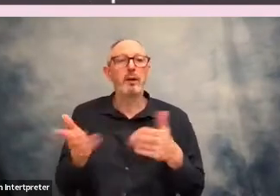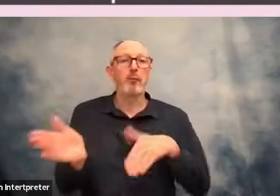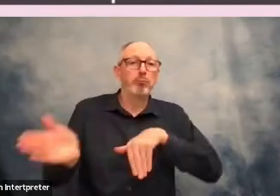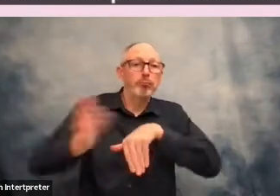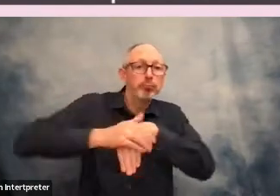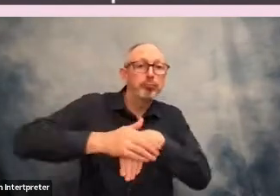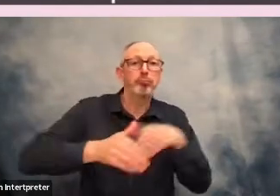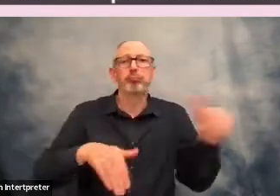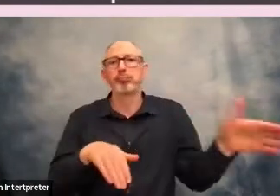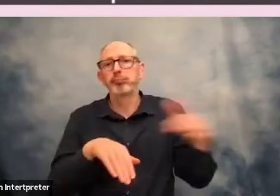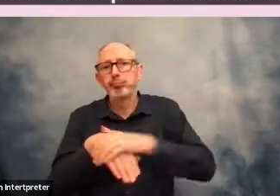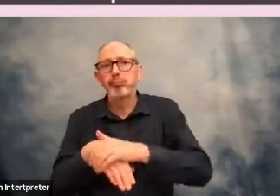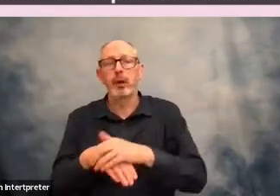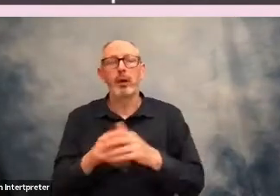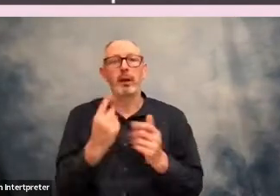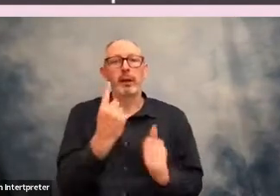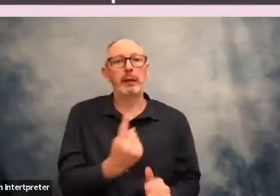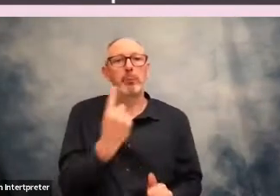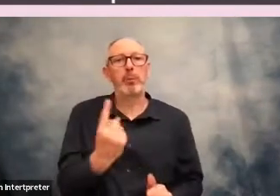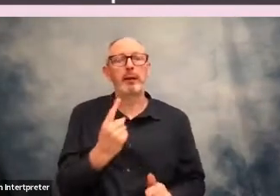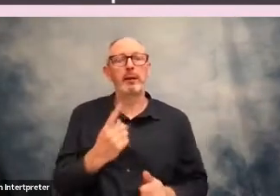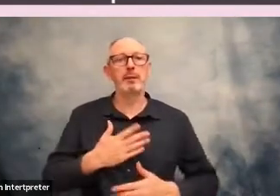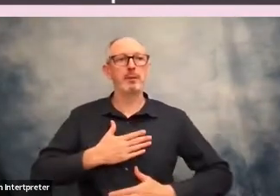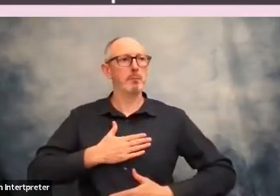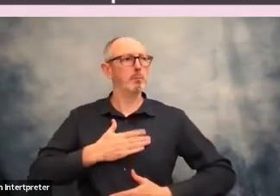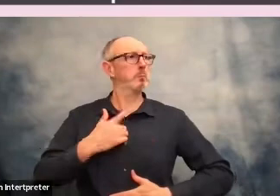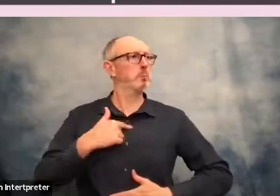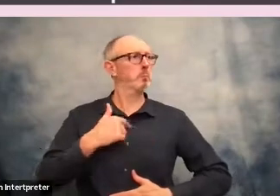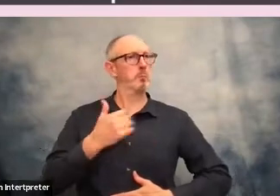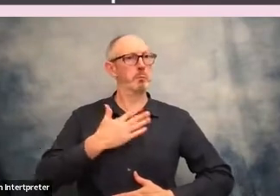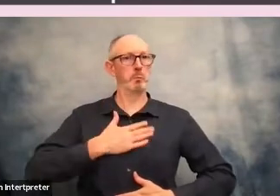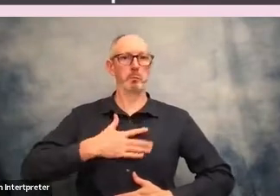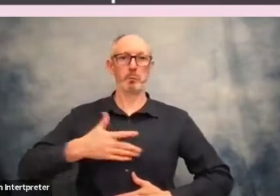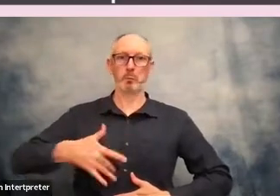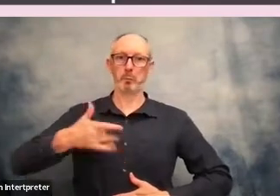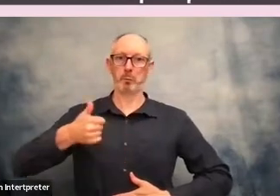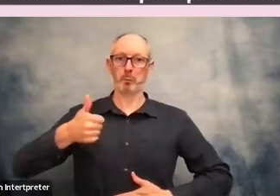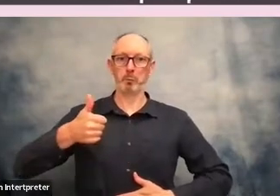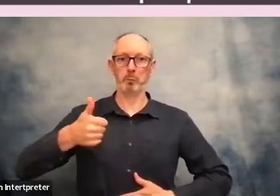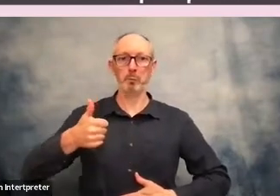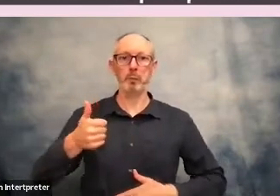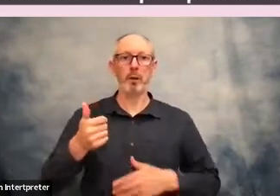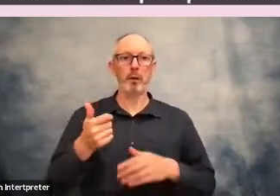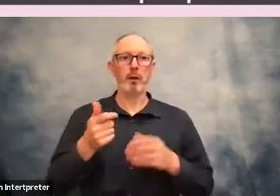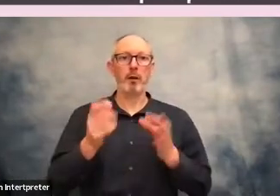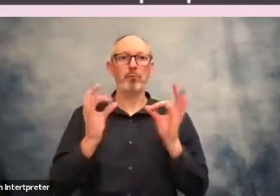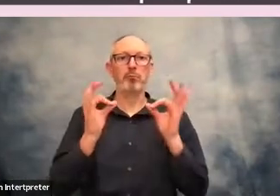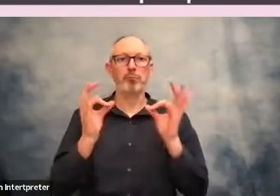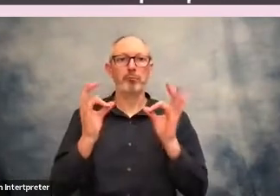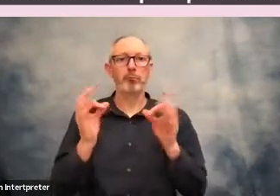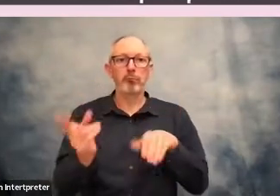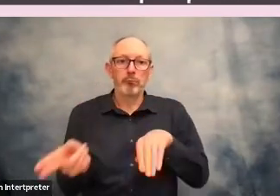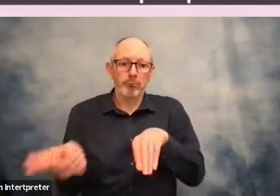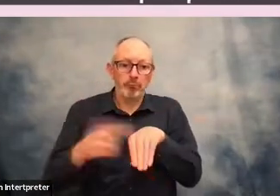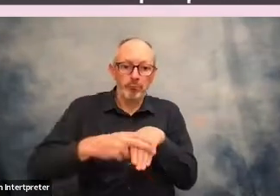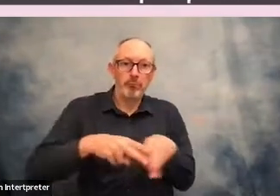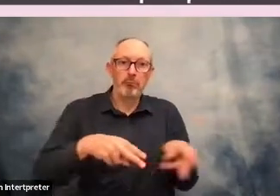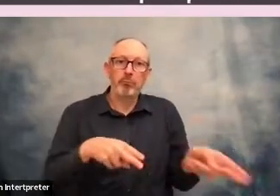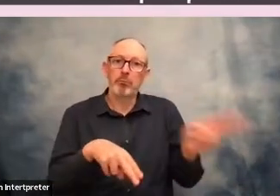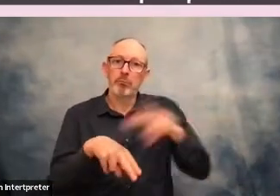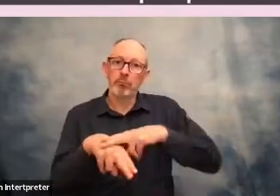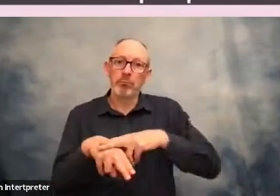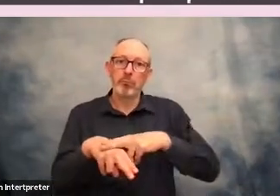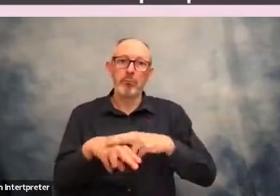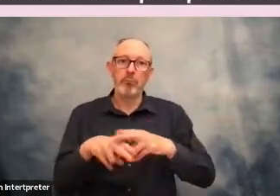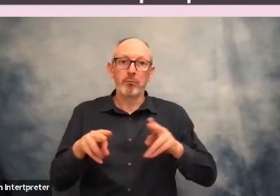independence, dignity, and comfort. With our unique belted front design, the briefs wrap around the body and secure at each side of